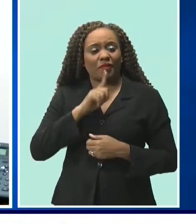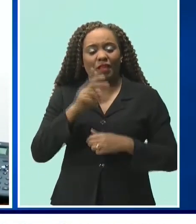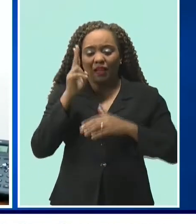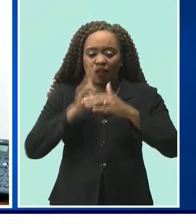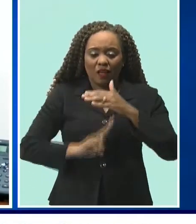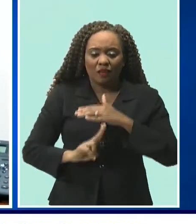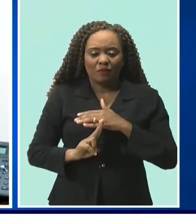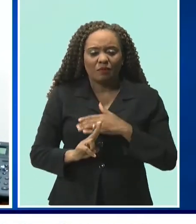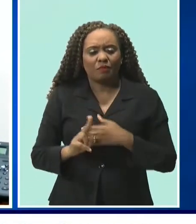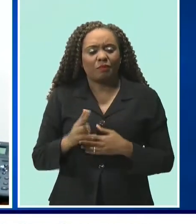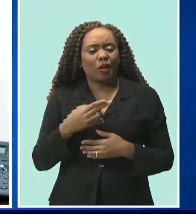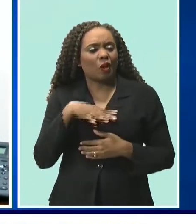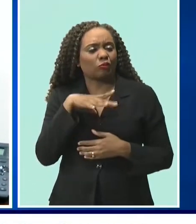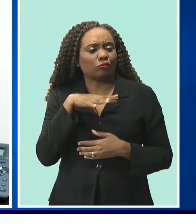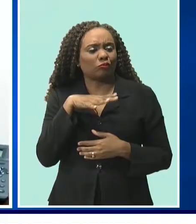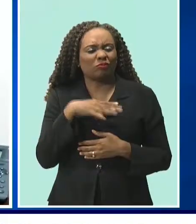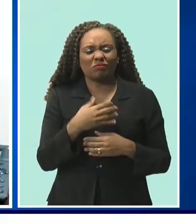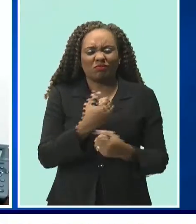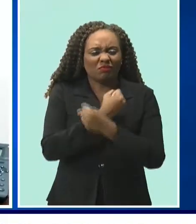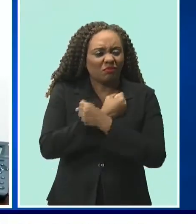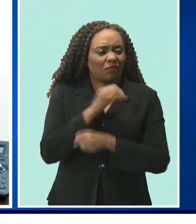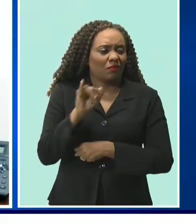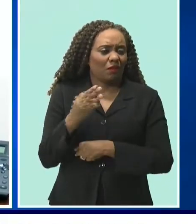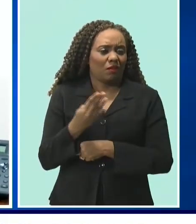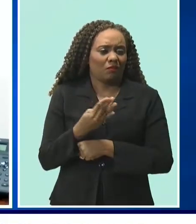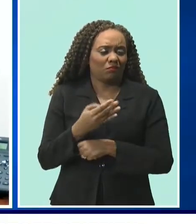loved his job, honestly. He really loved his job.